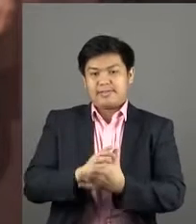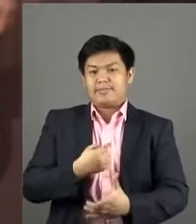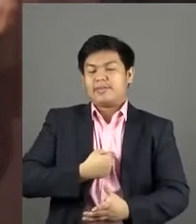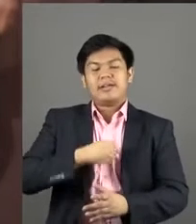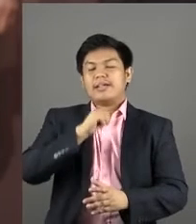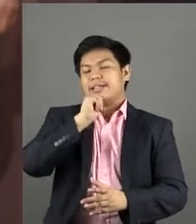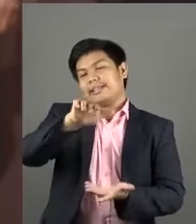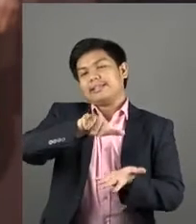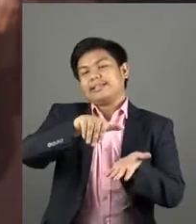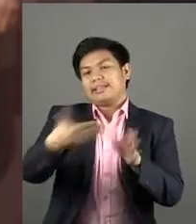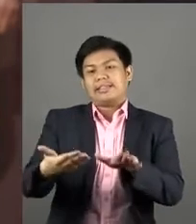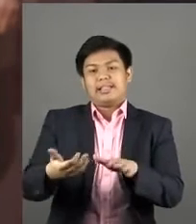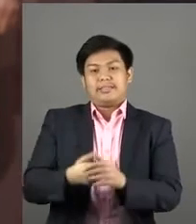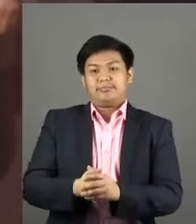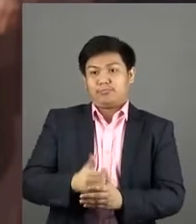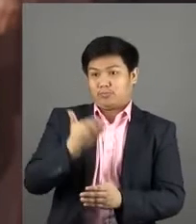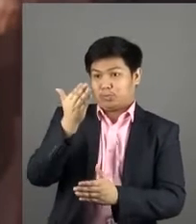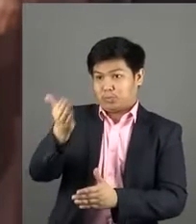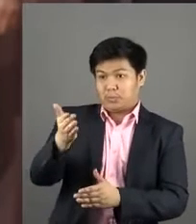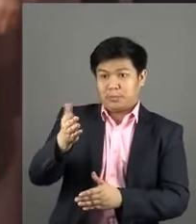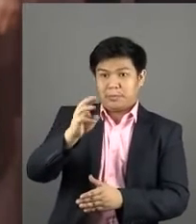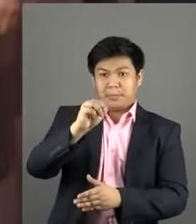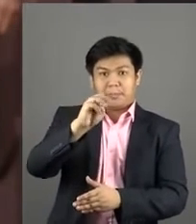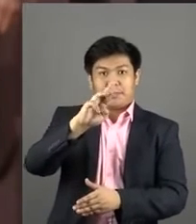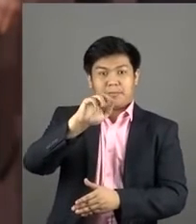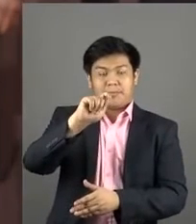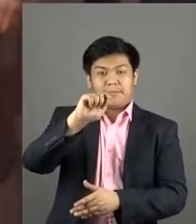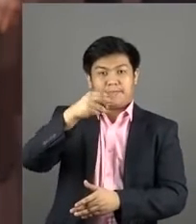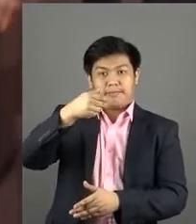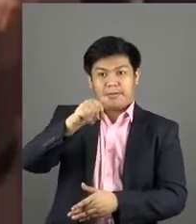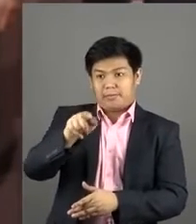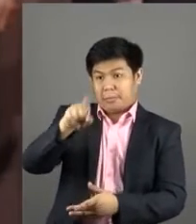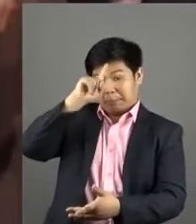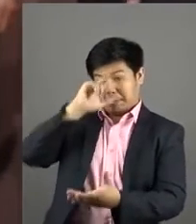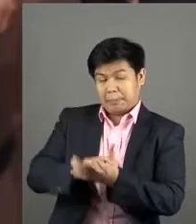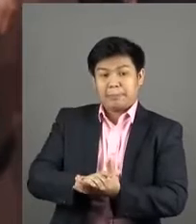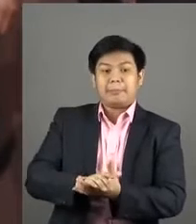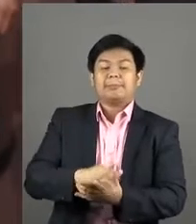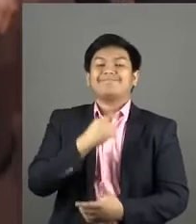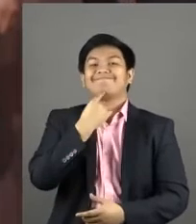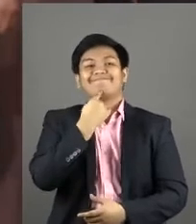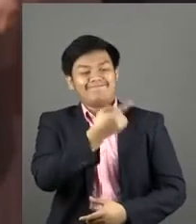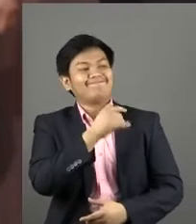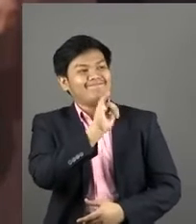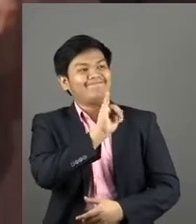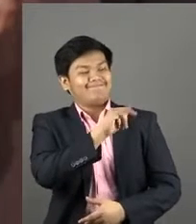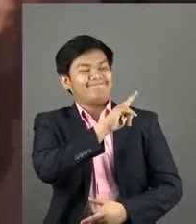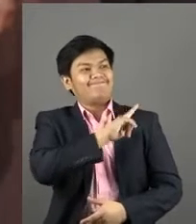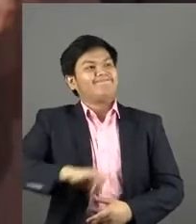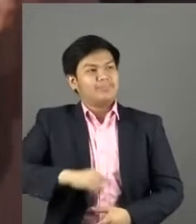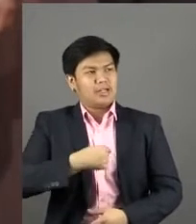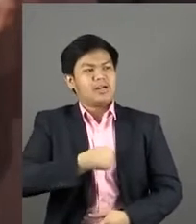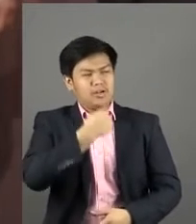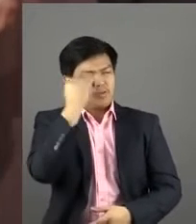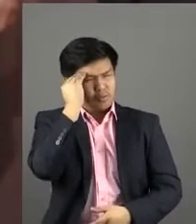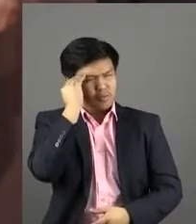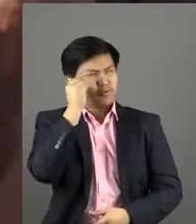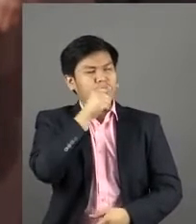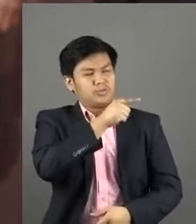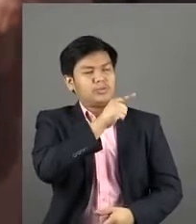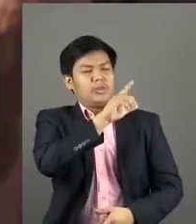never die. Do you believe this?" She said to him, "Yes, Lord. I believe that you are the